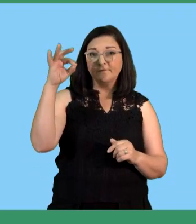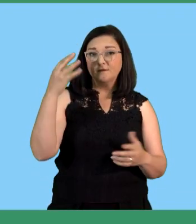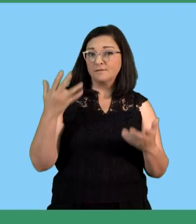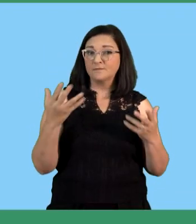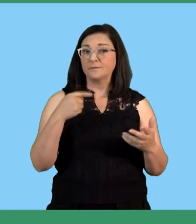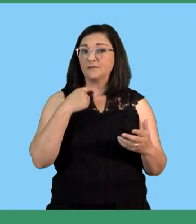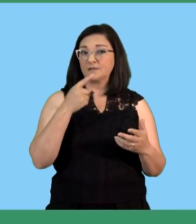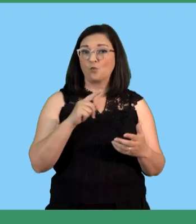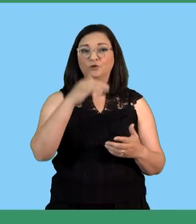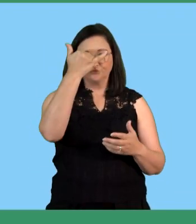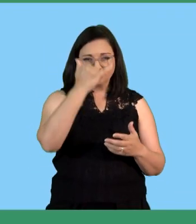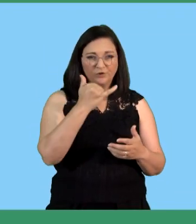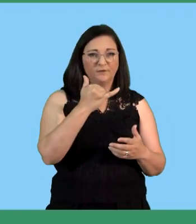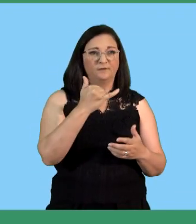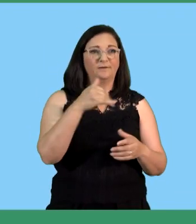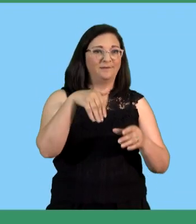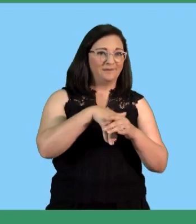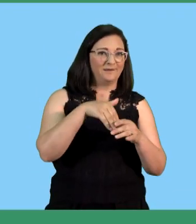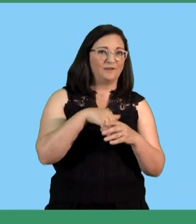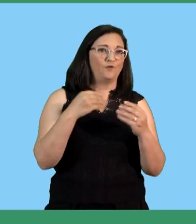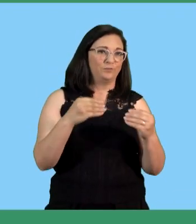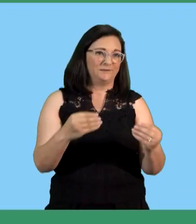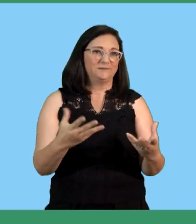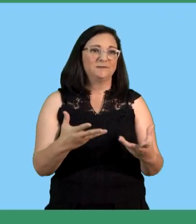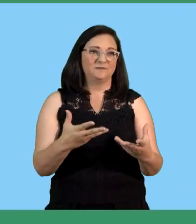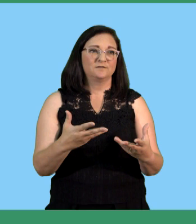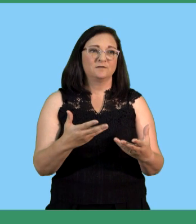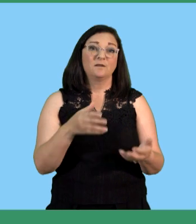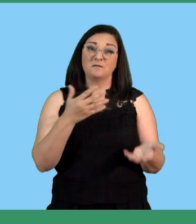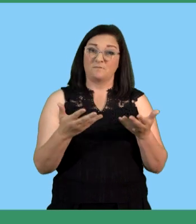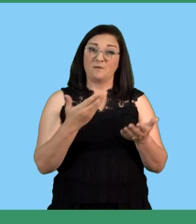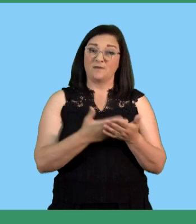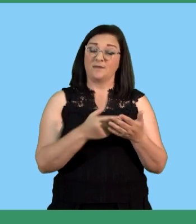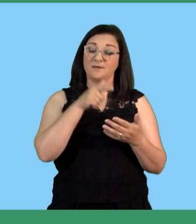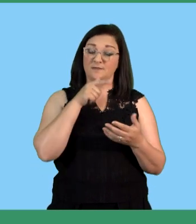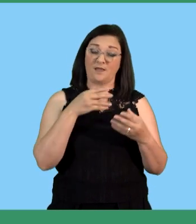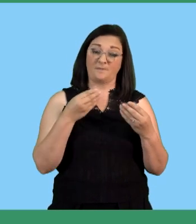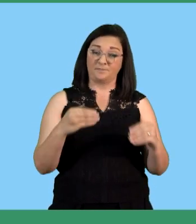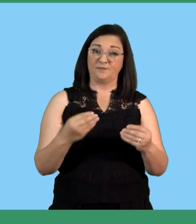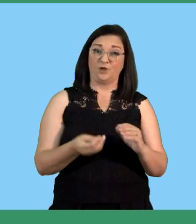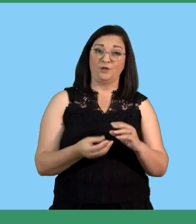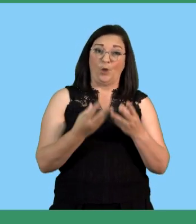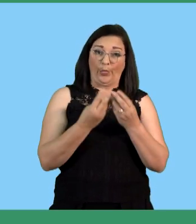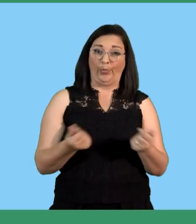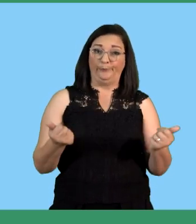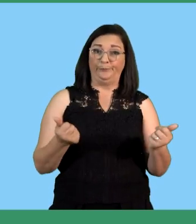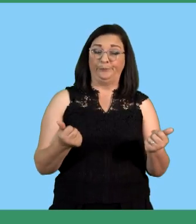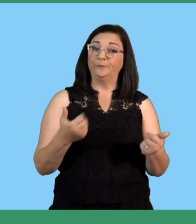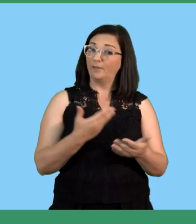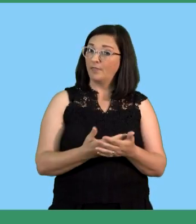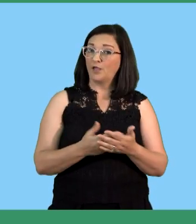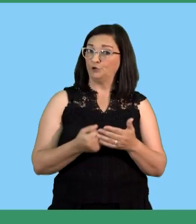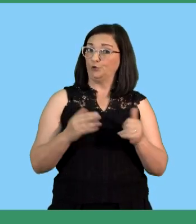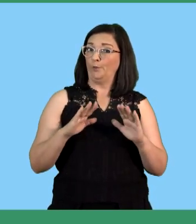may conduct audits, enact fines, or even dissolve your business entirely. So that could be the end of the